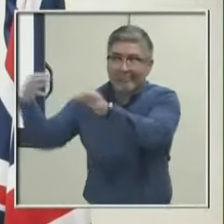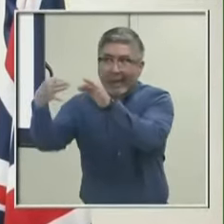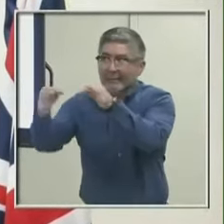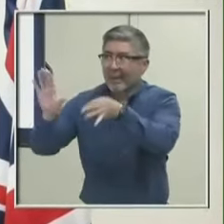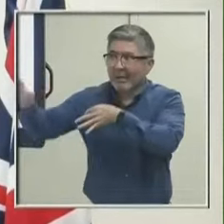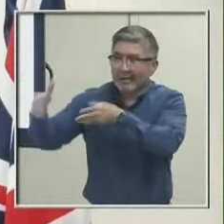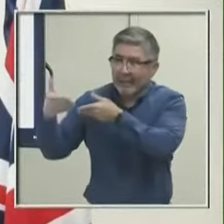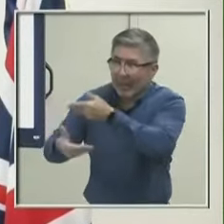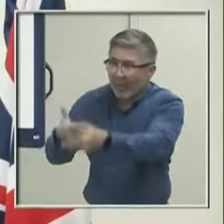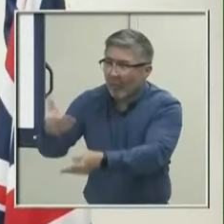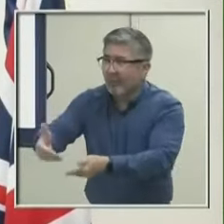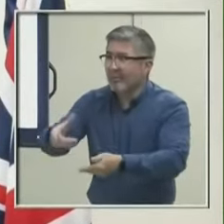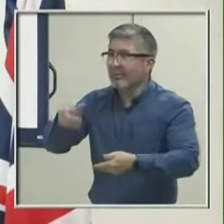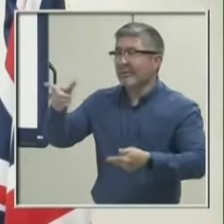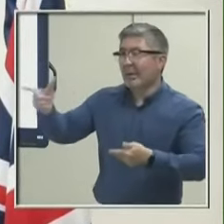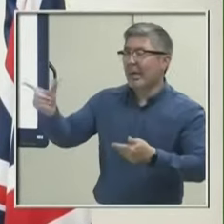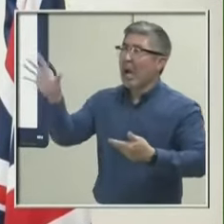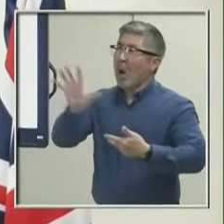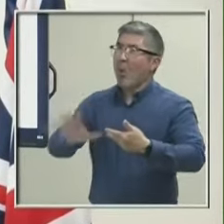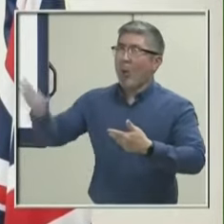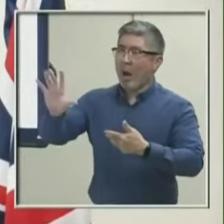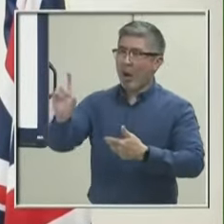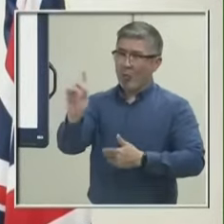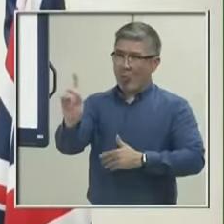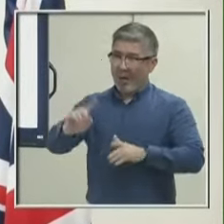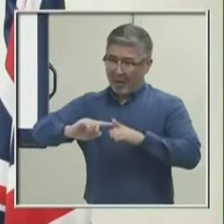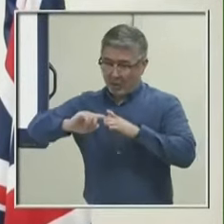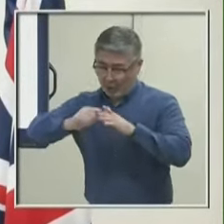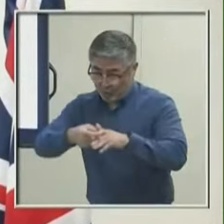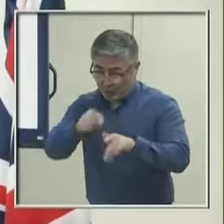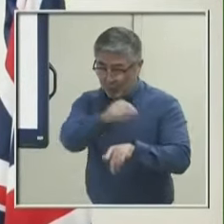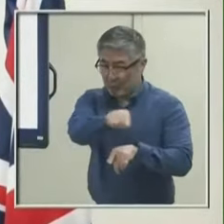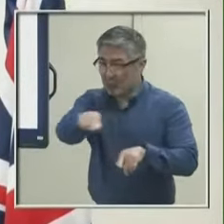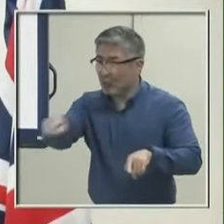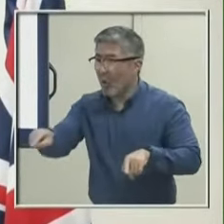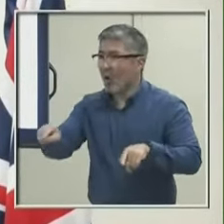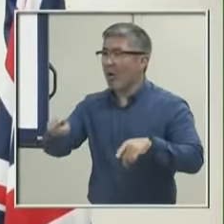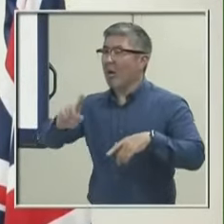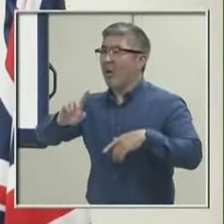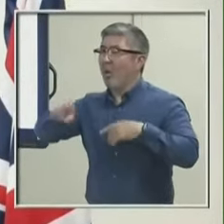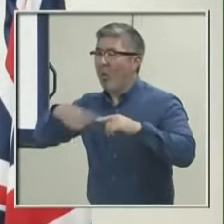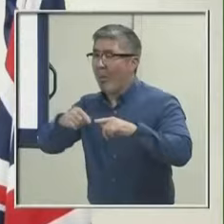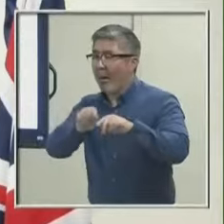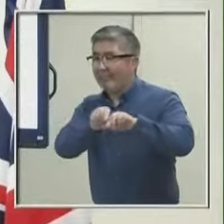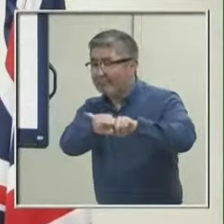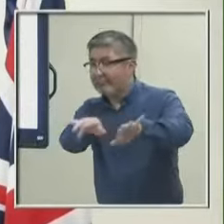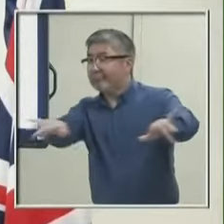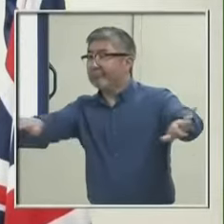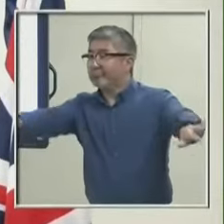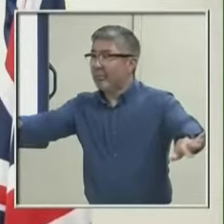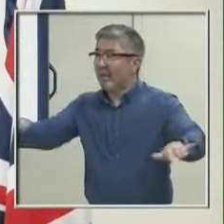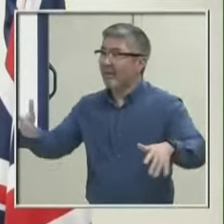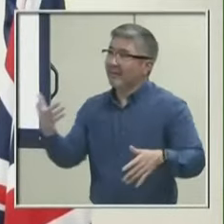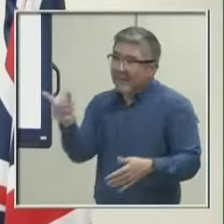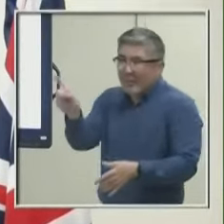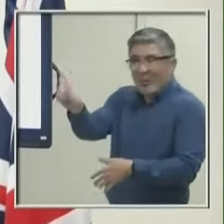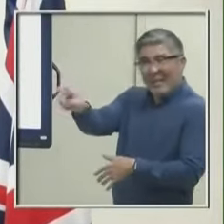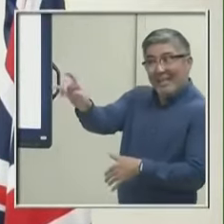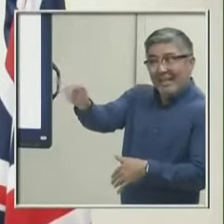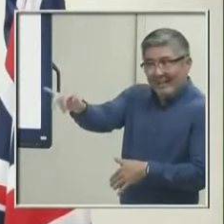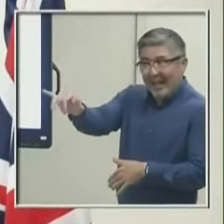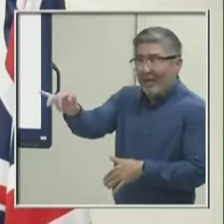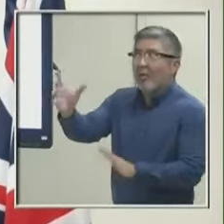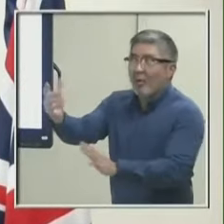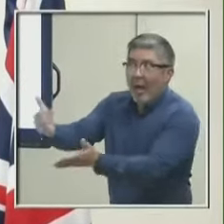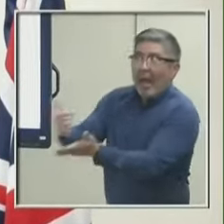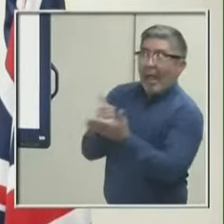roughly where the origin was and how they believe the fire began to progress, because that really helped us anchor the beginning of our investigation.